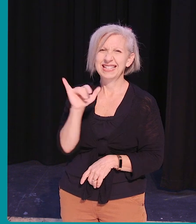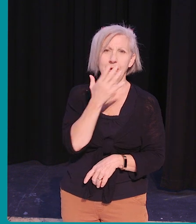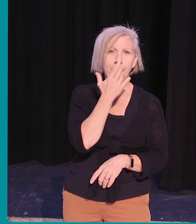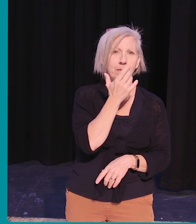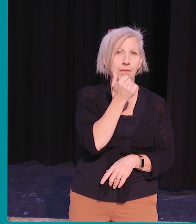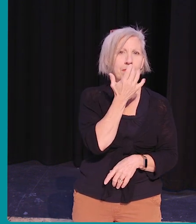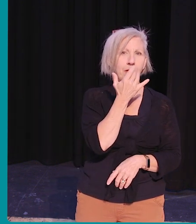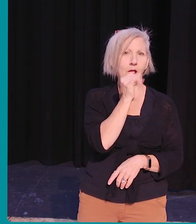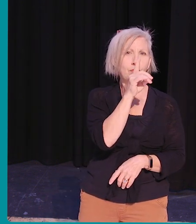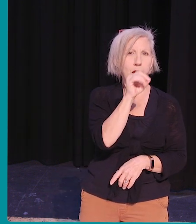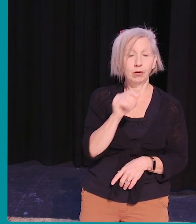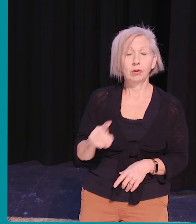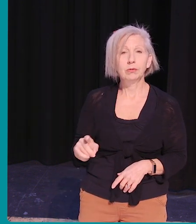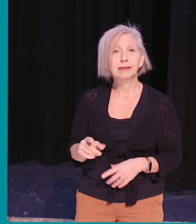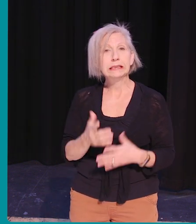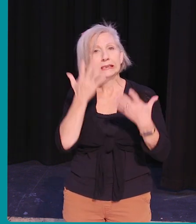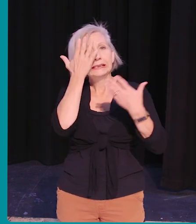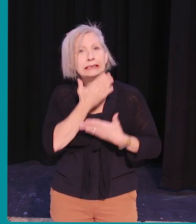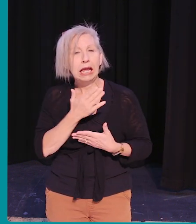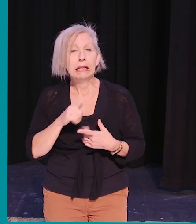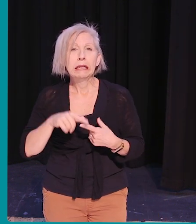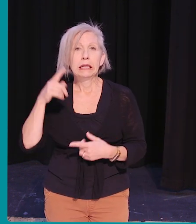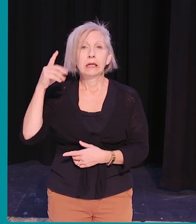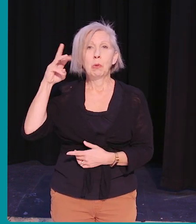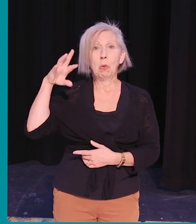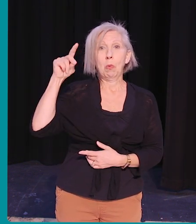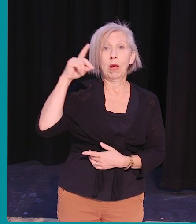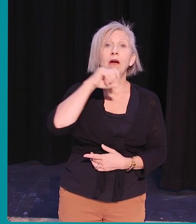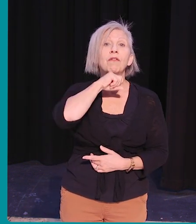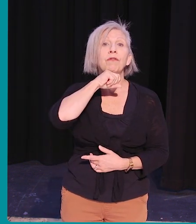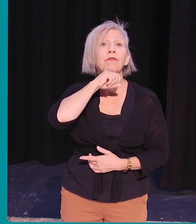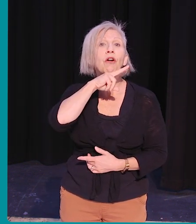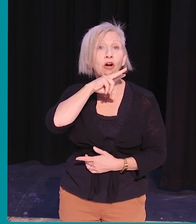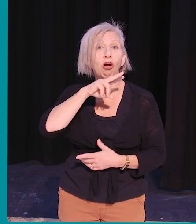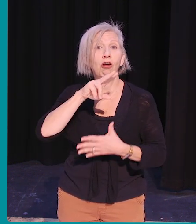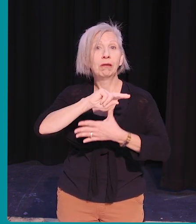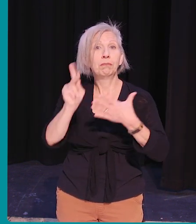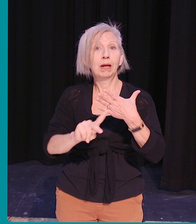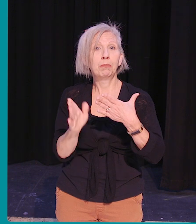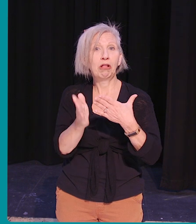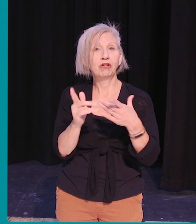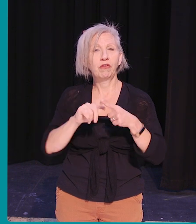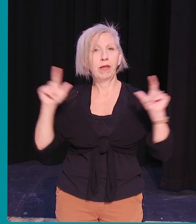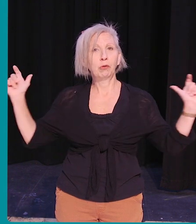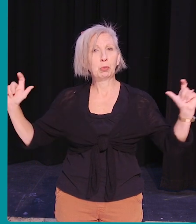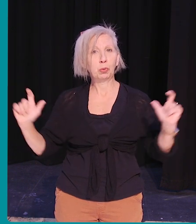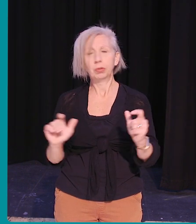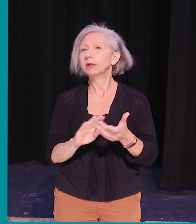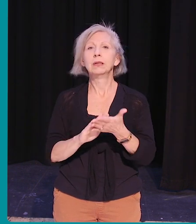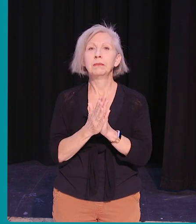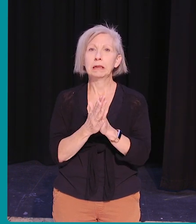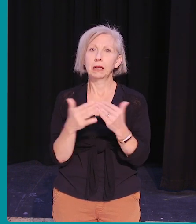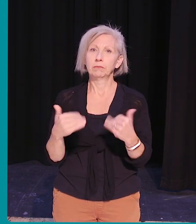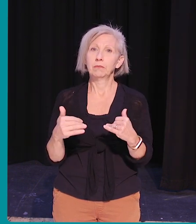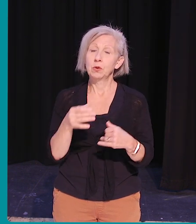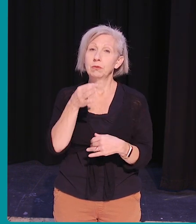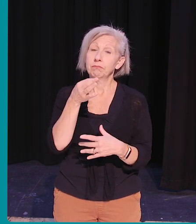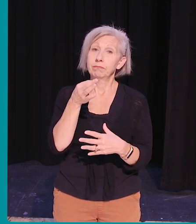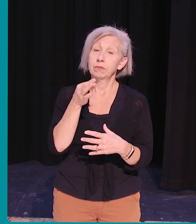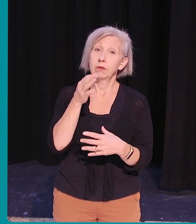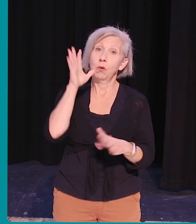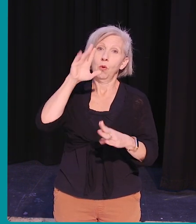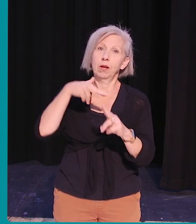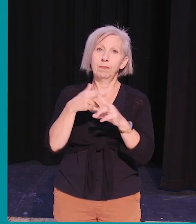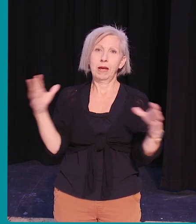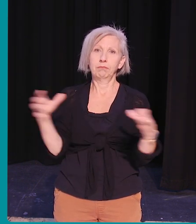frog population there has declined 80% over the last 3 generations. It's now classified as critically endangered. So some scientists at the Denver Zoo are working with